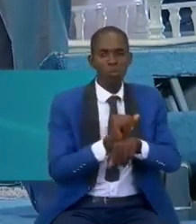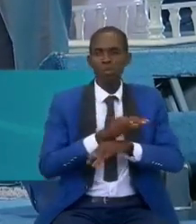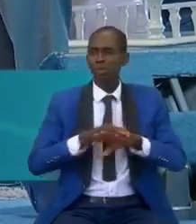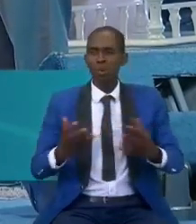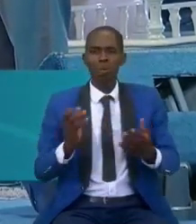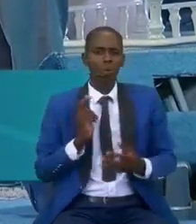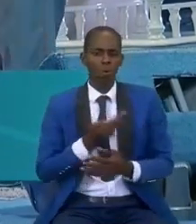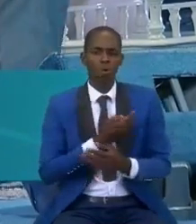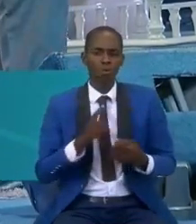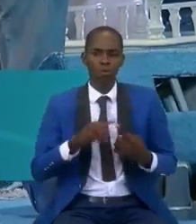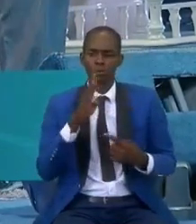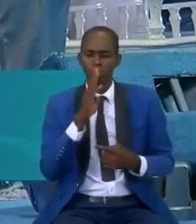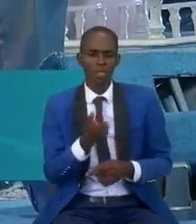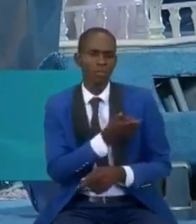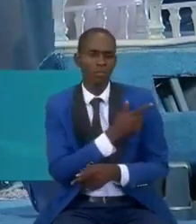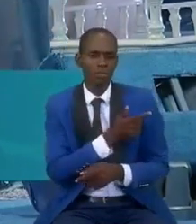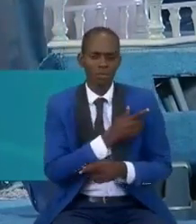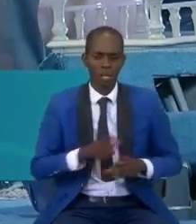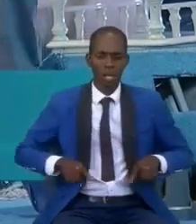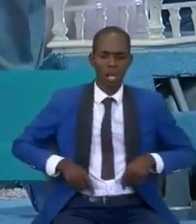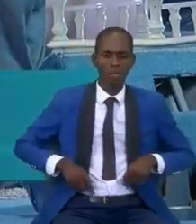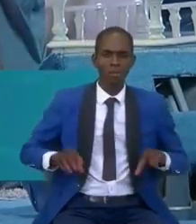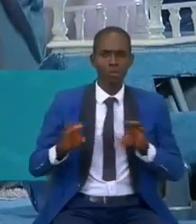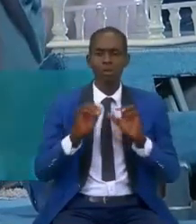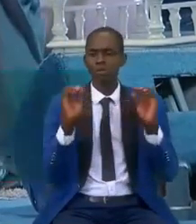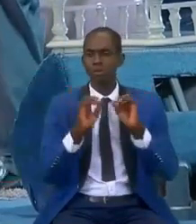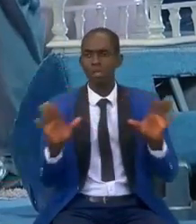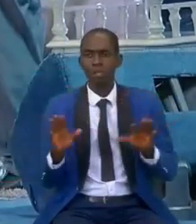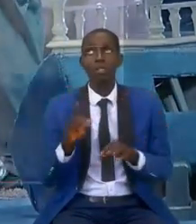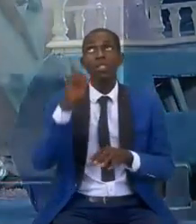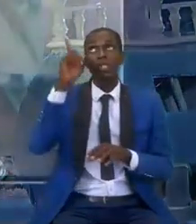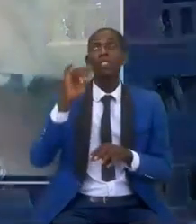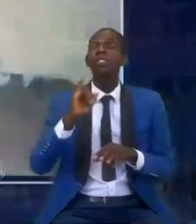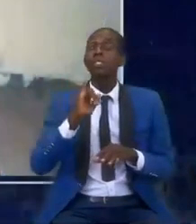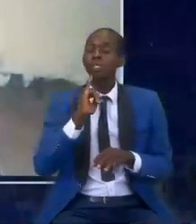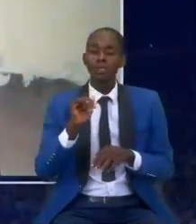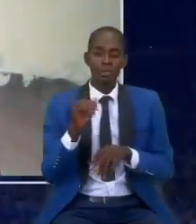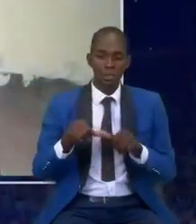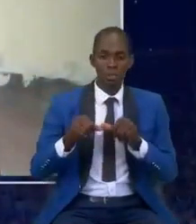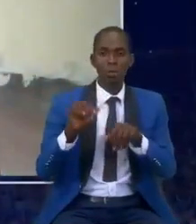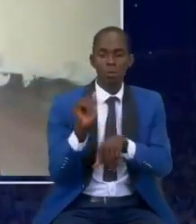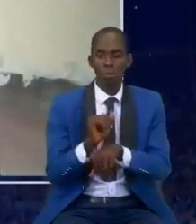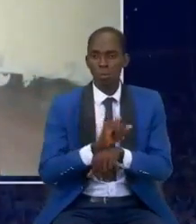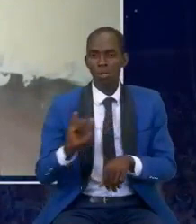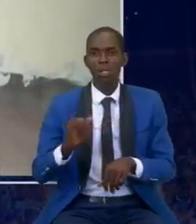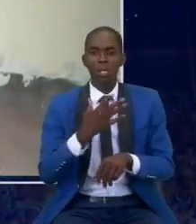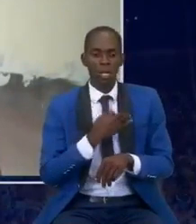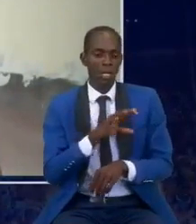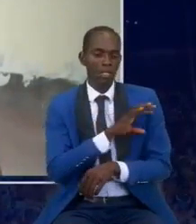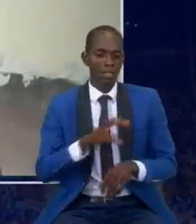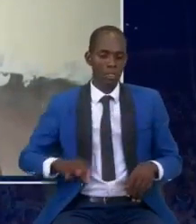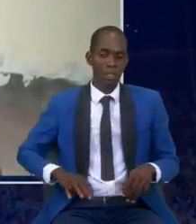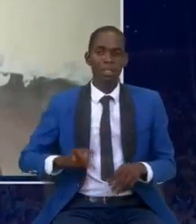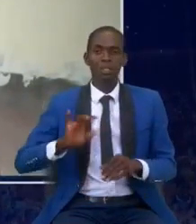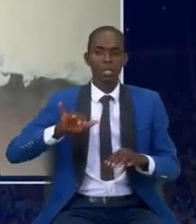He is also still walking. And Christ confirmed it and said, my Father walketh hitherto, and